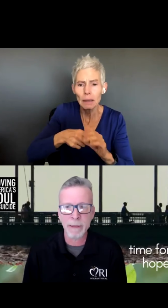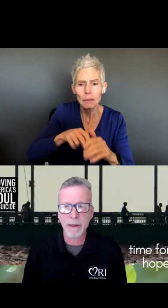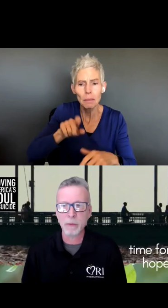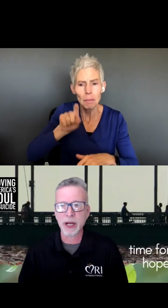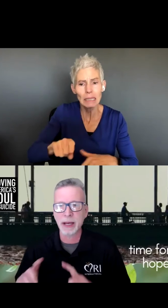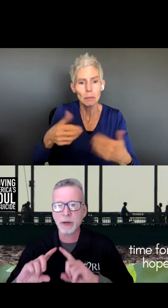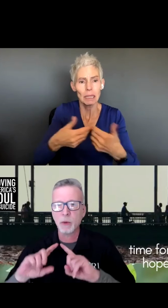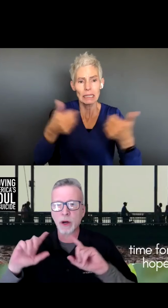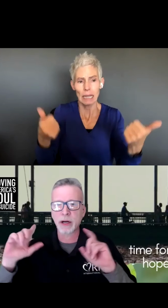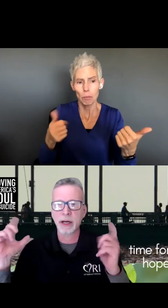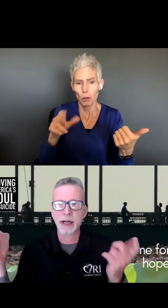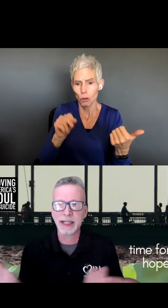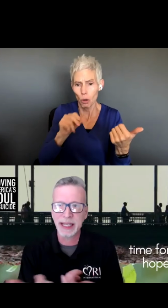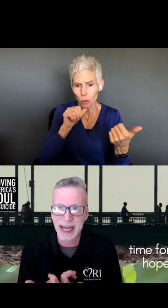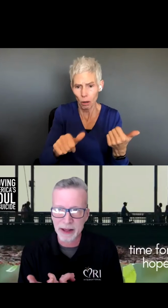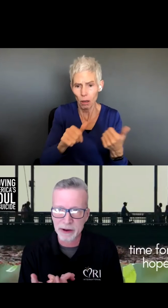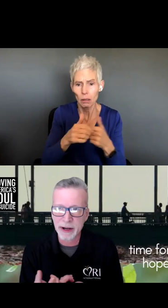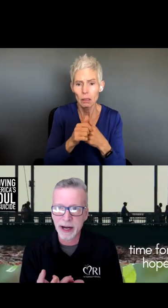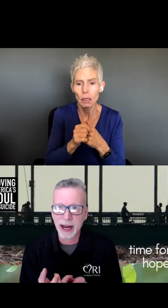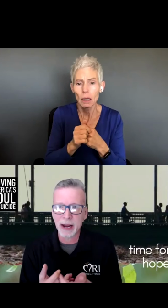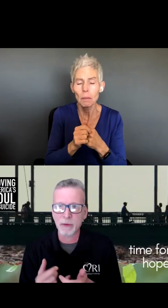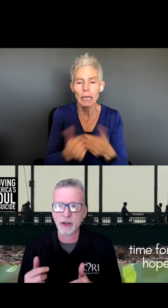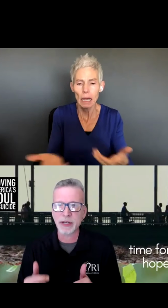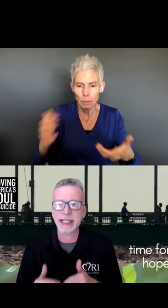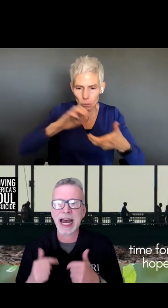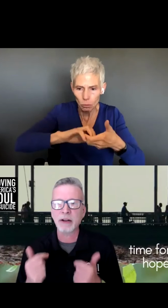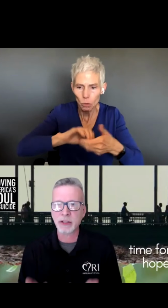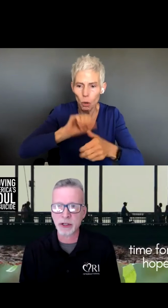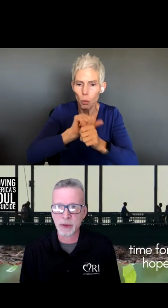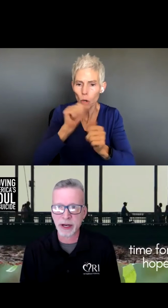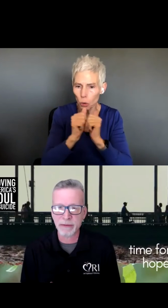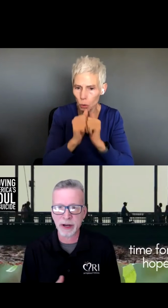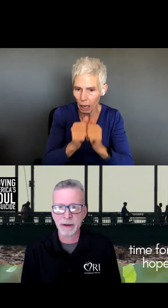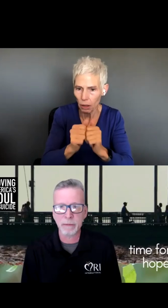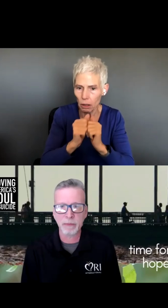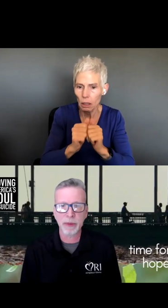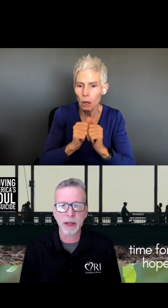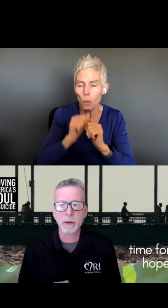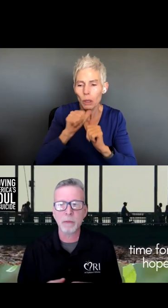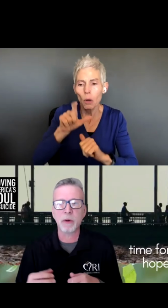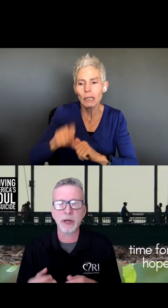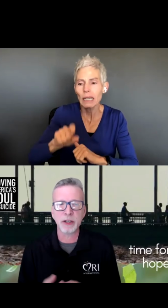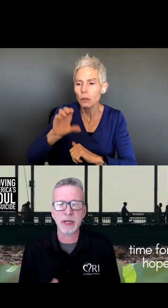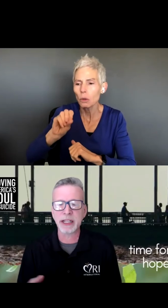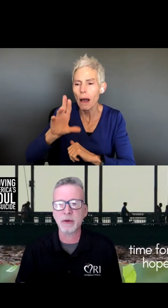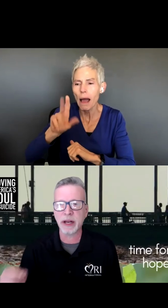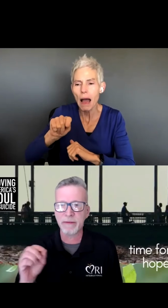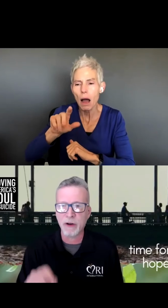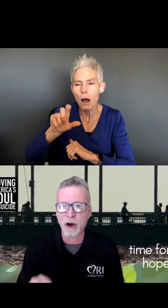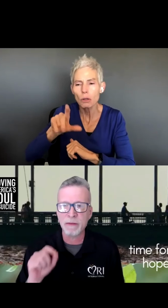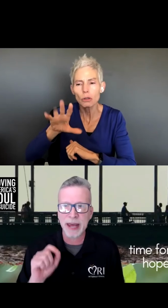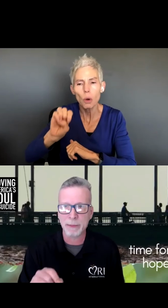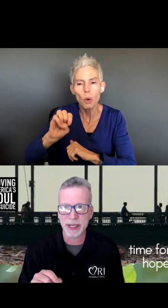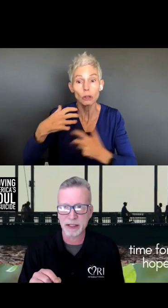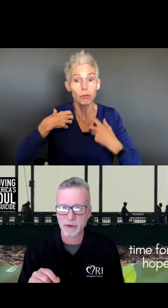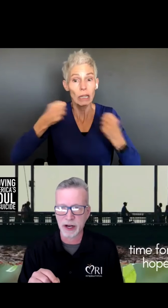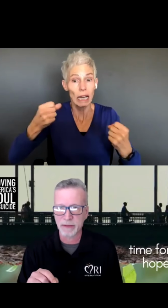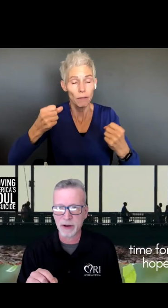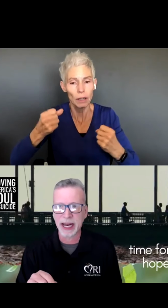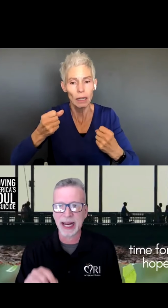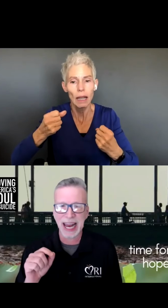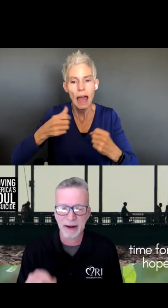separately, but can be worked together. And we don't need to outsource recovery, but we do need to involve that piece